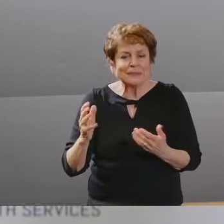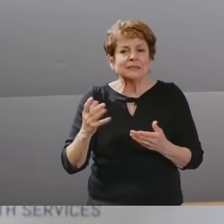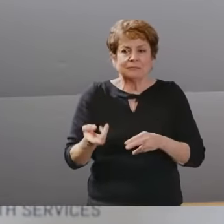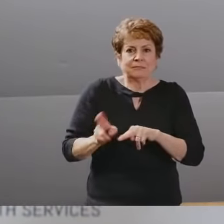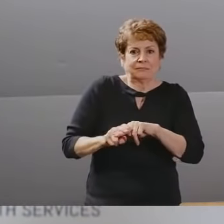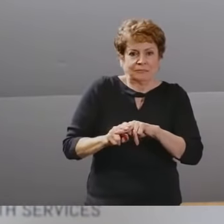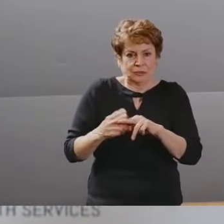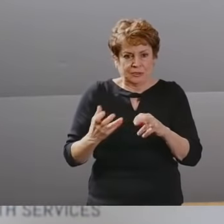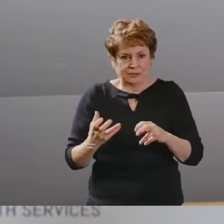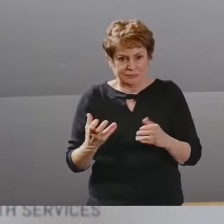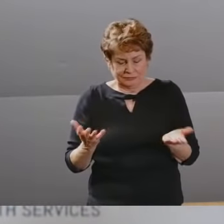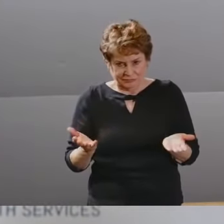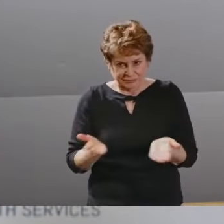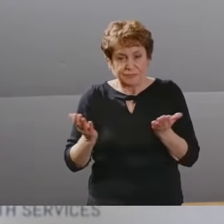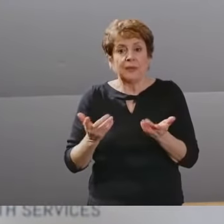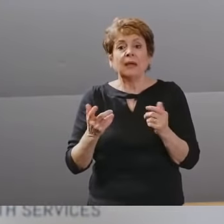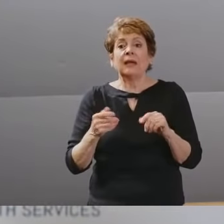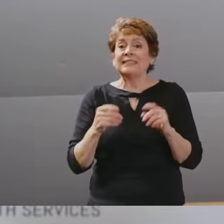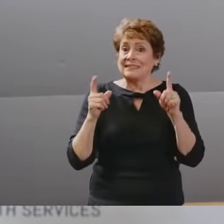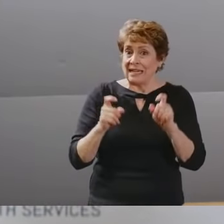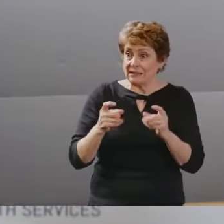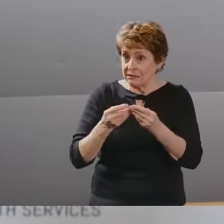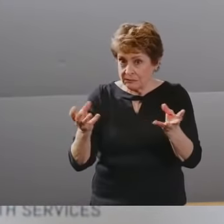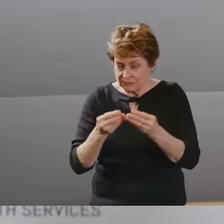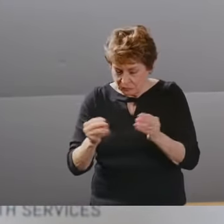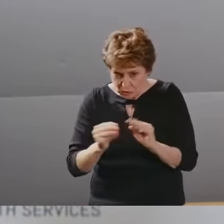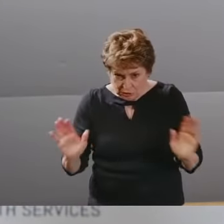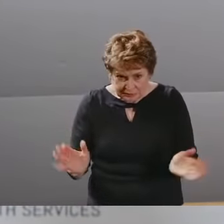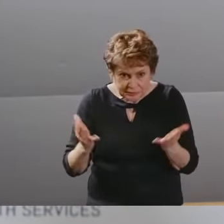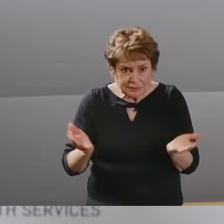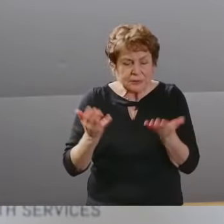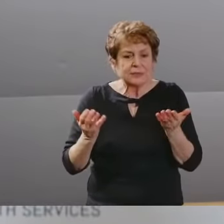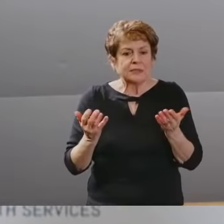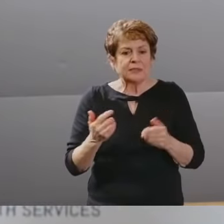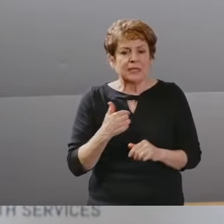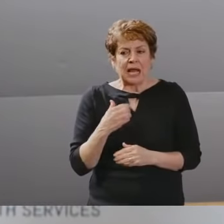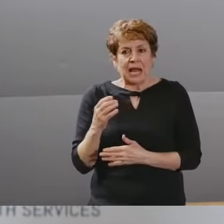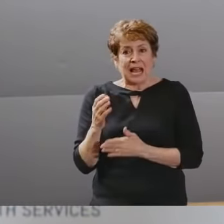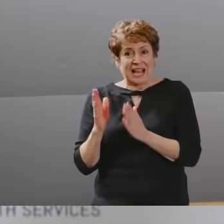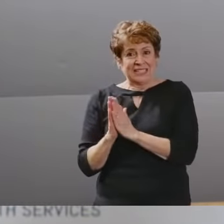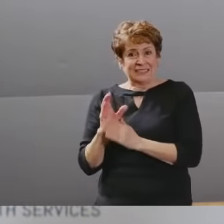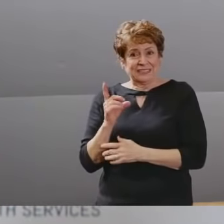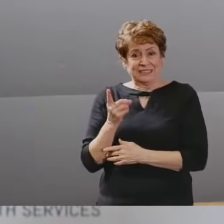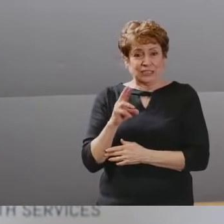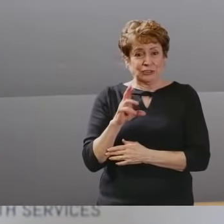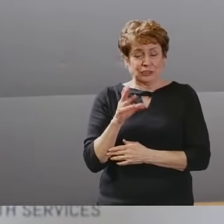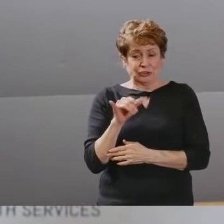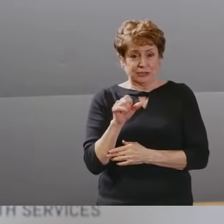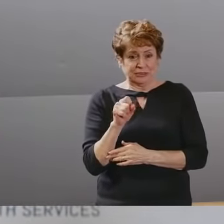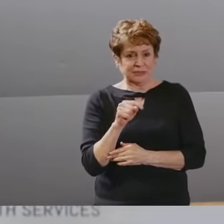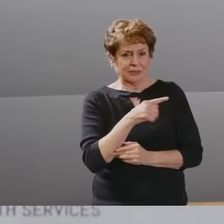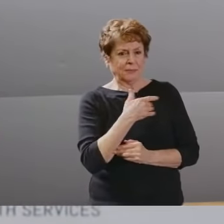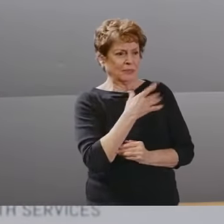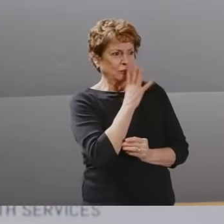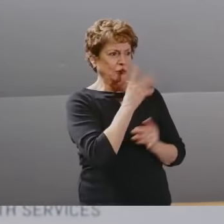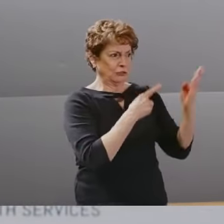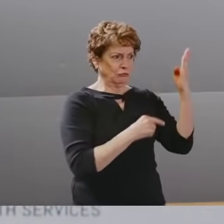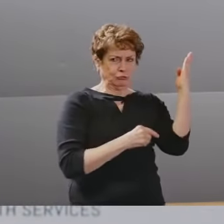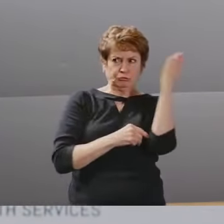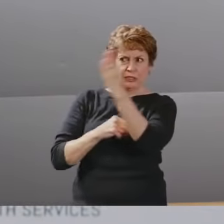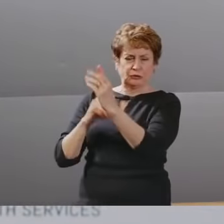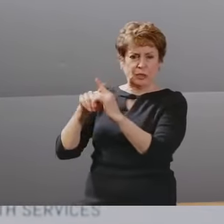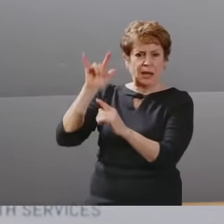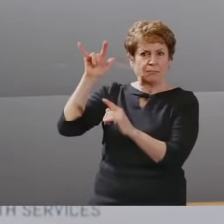testing. So I'm also asking Dr. Christ to work directly with Sky Harbor, Tucson